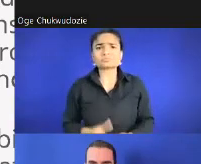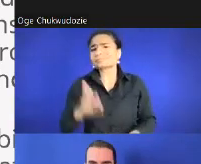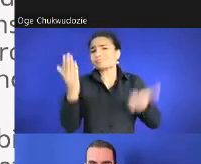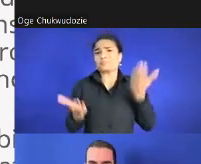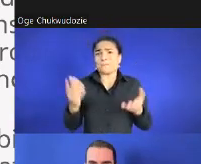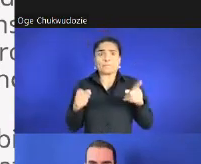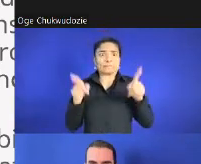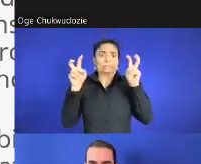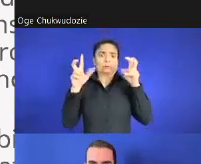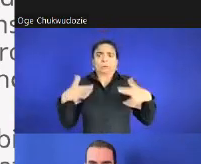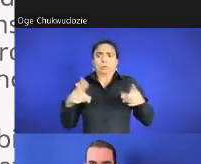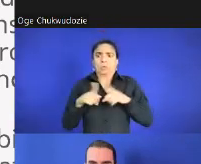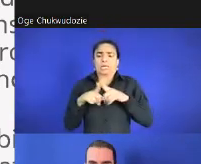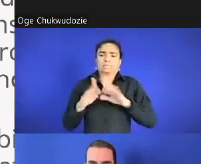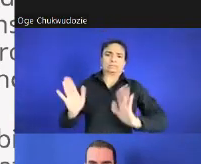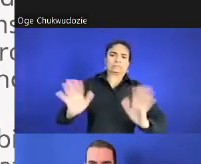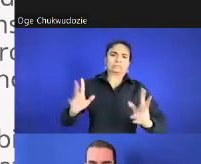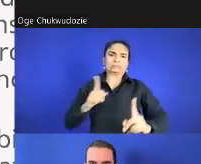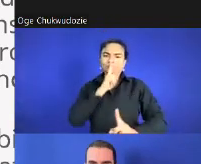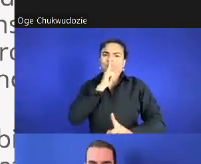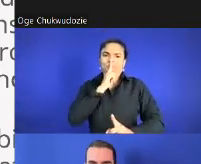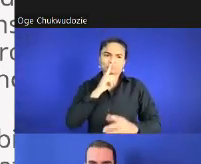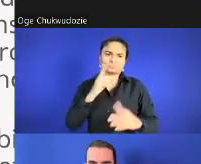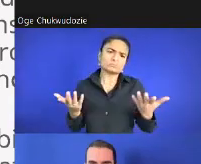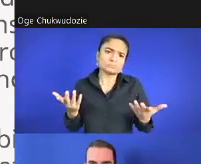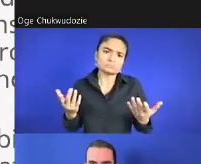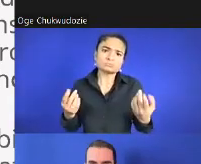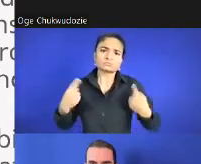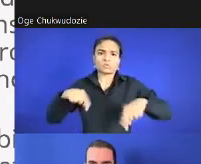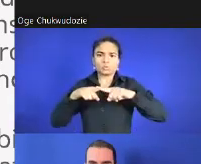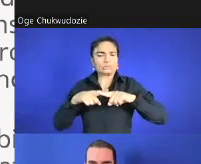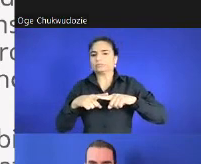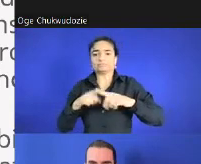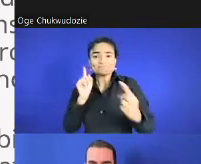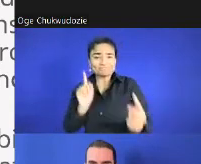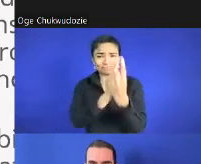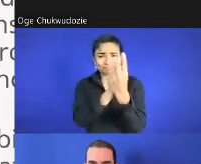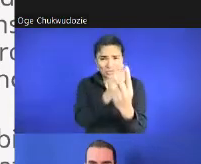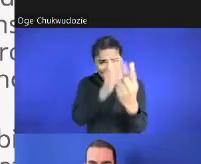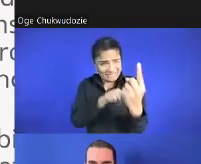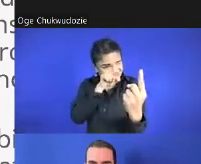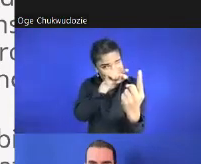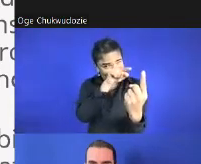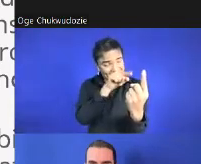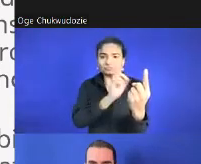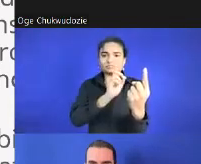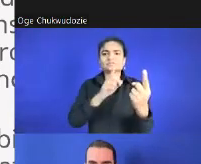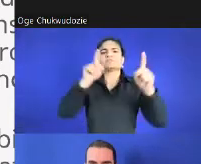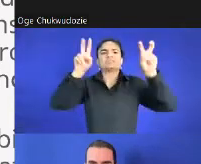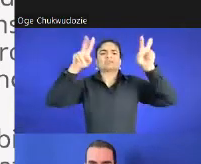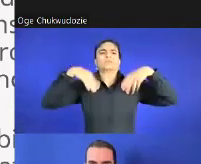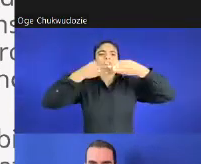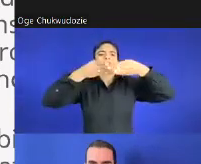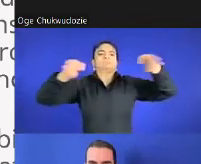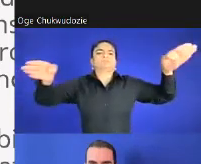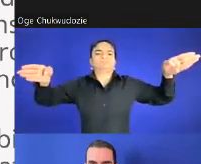to the person who raised the concern. However, we are looking into it, or it has been concluded and the staff or person in